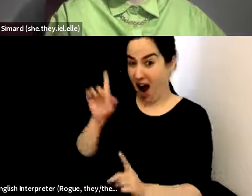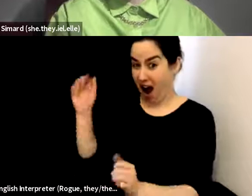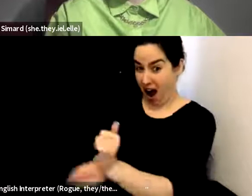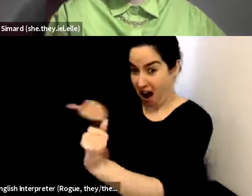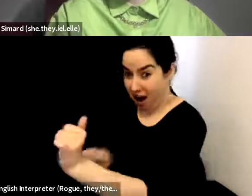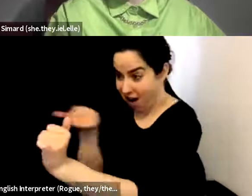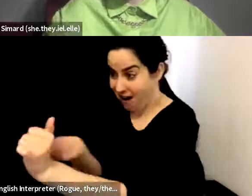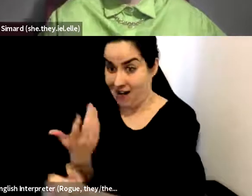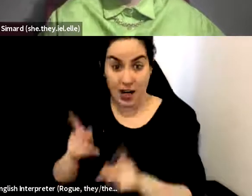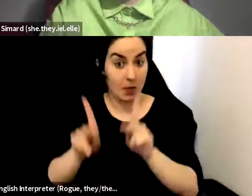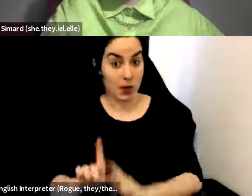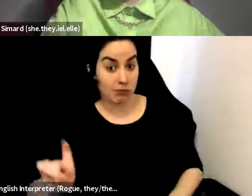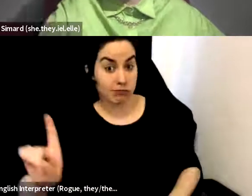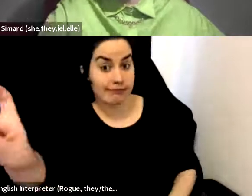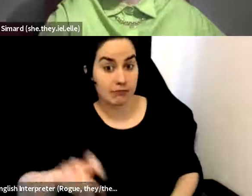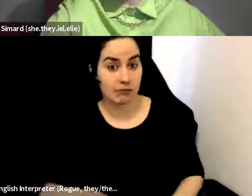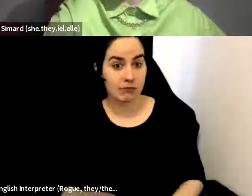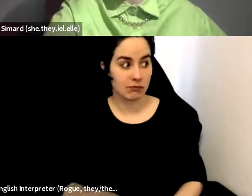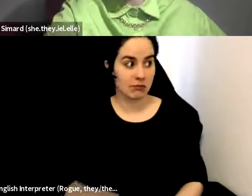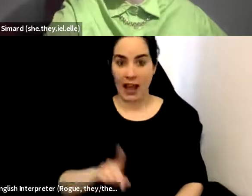moved and started a migration. Like